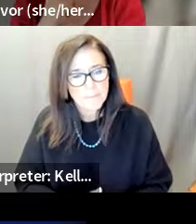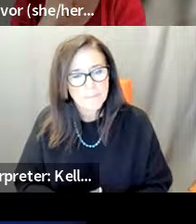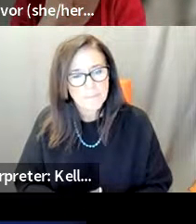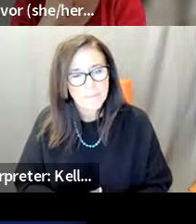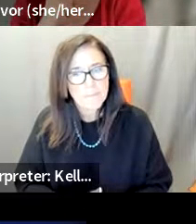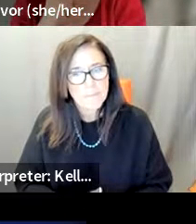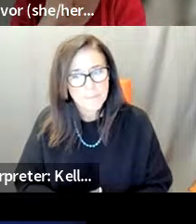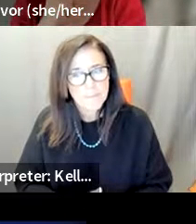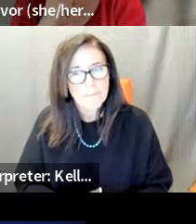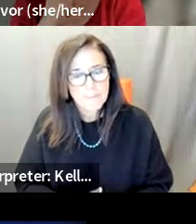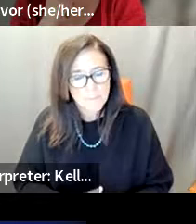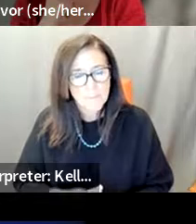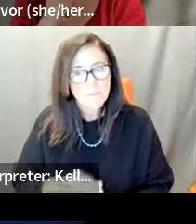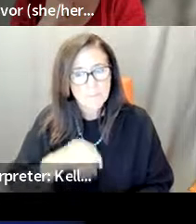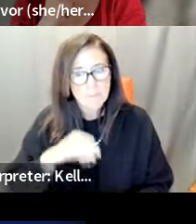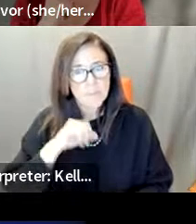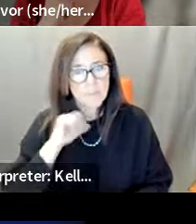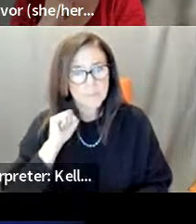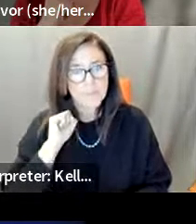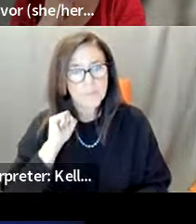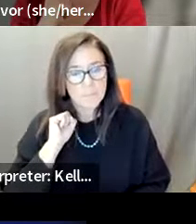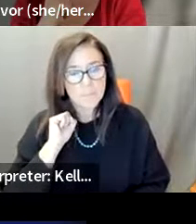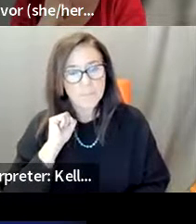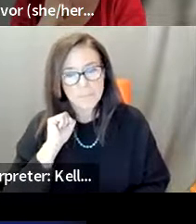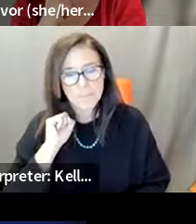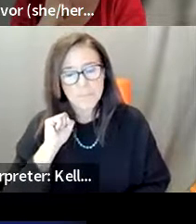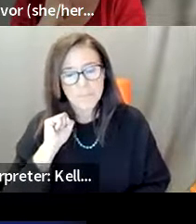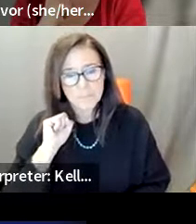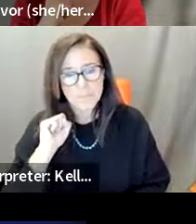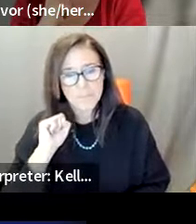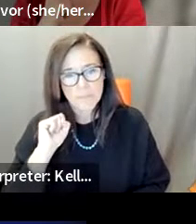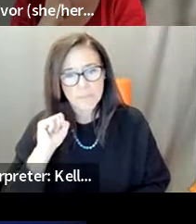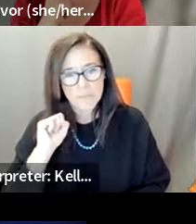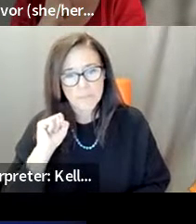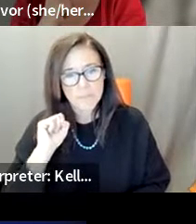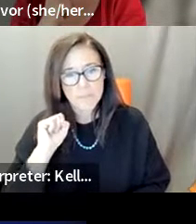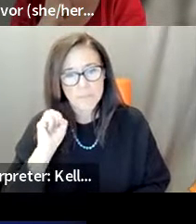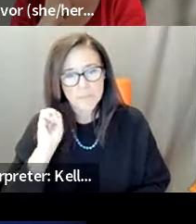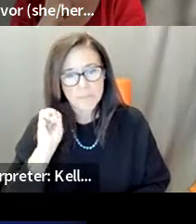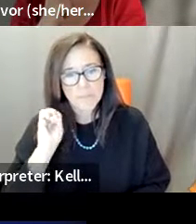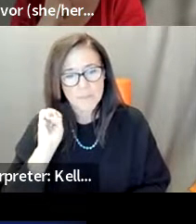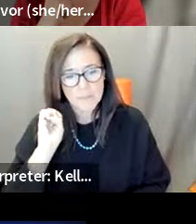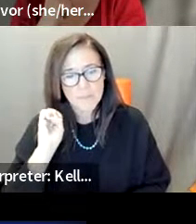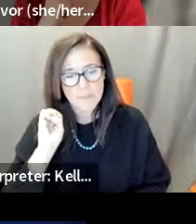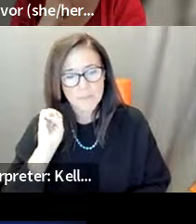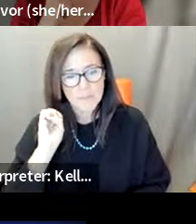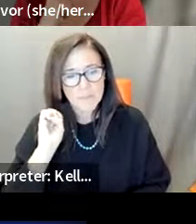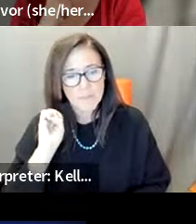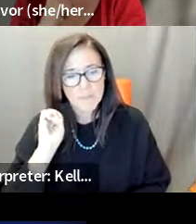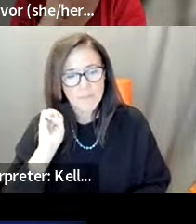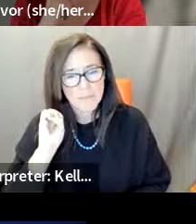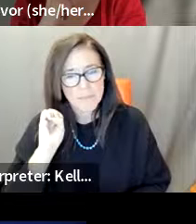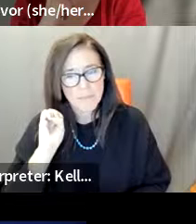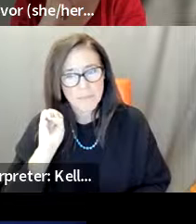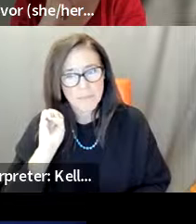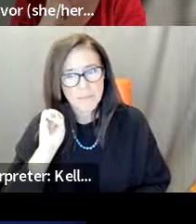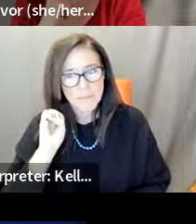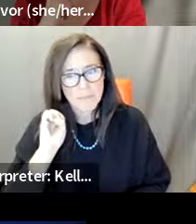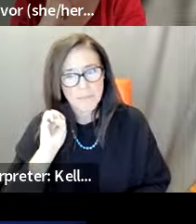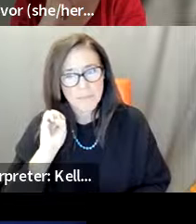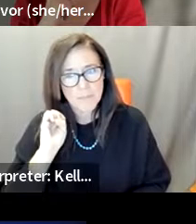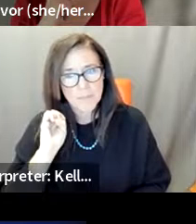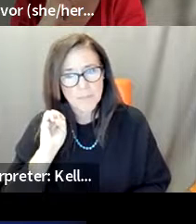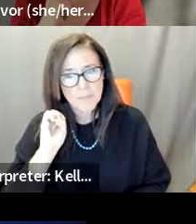interpreter. So I just want to find a way